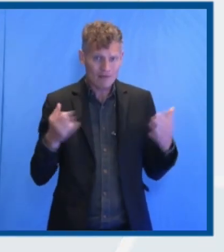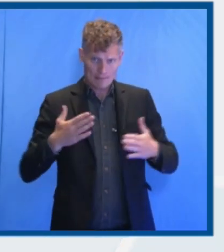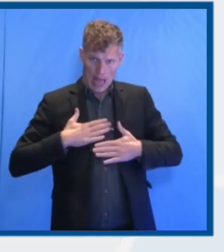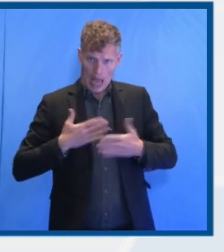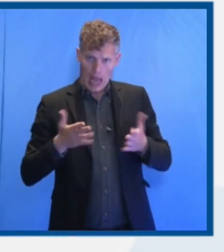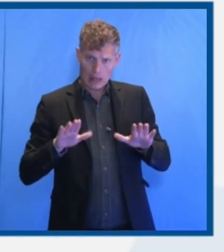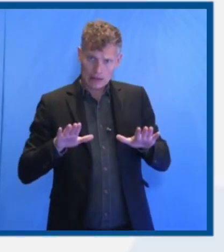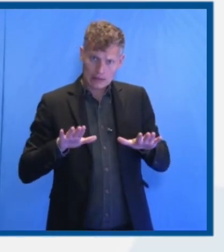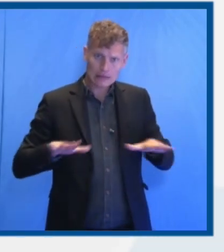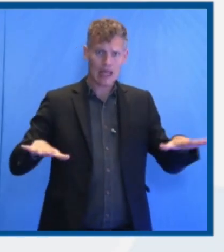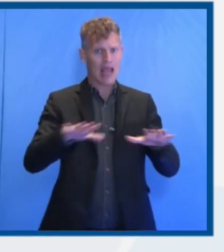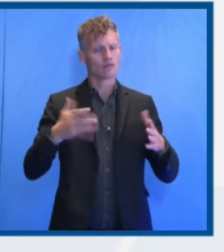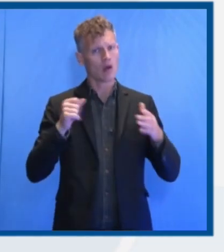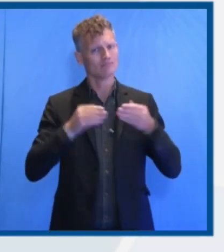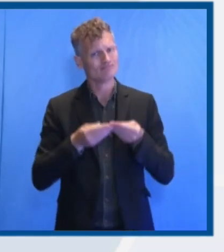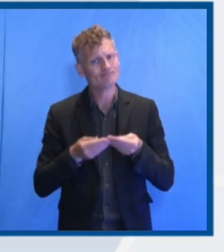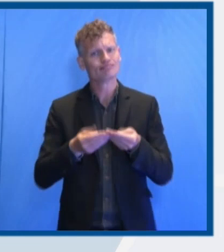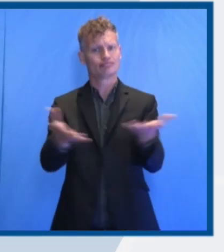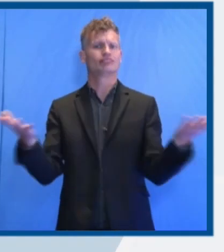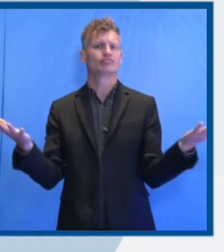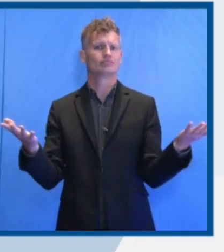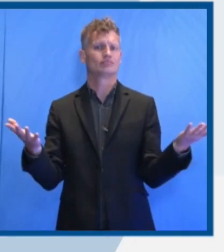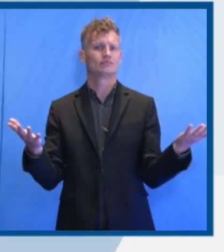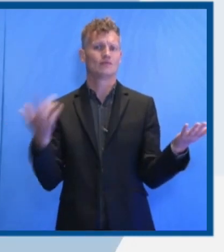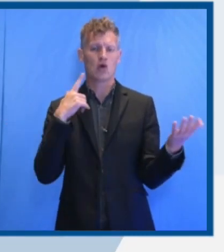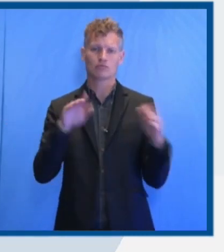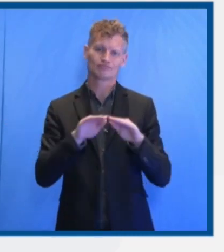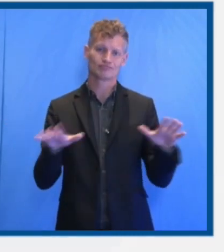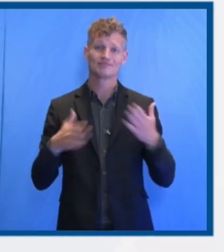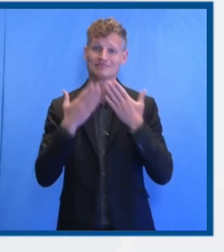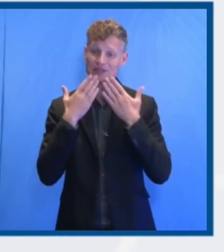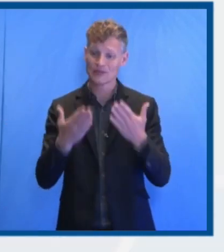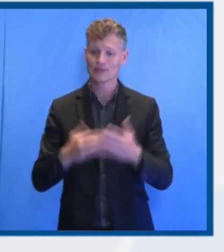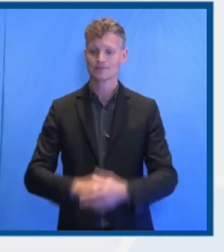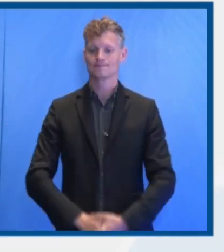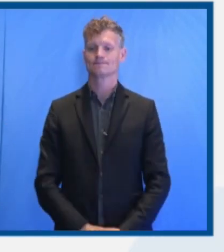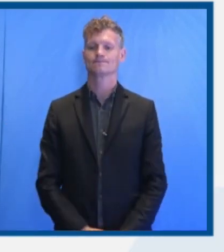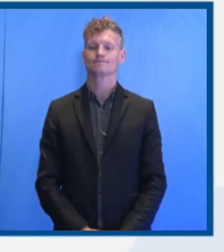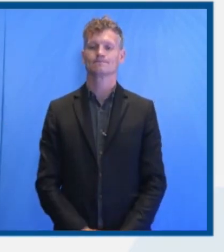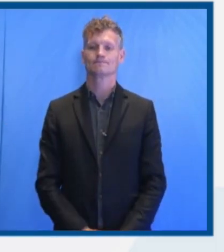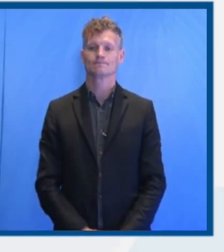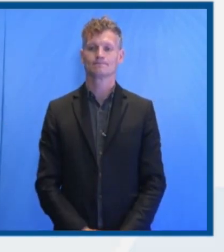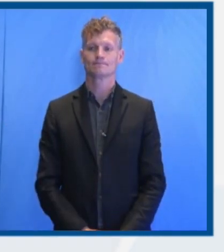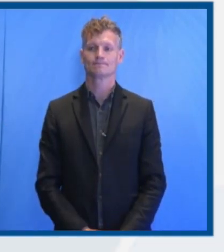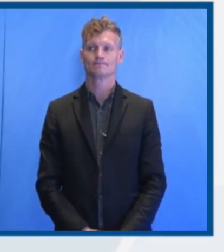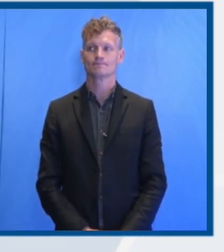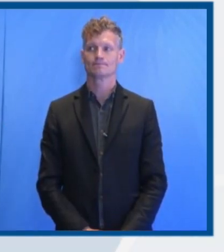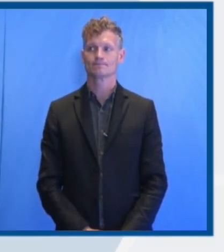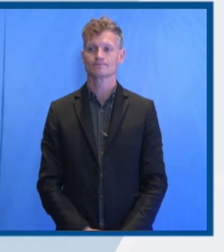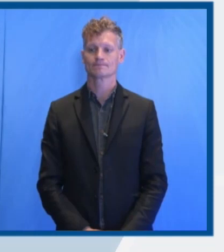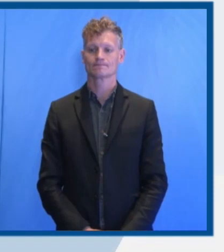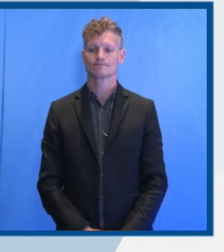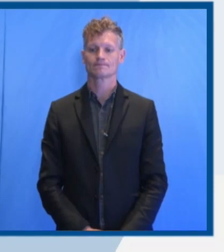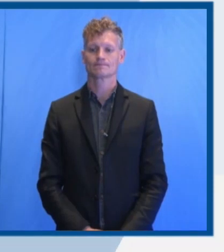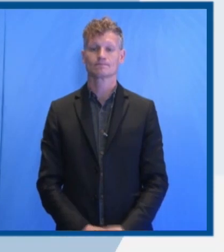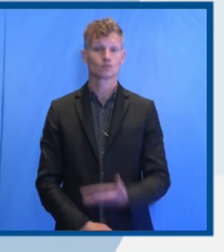margin, so that it trickles down to every other person. Thank you. Thank you. Any other